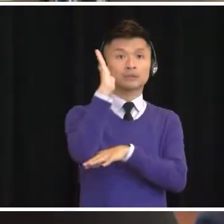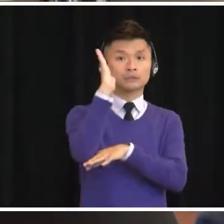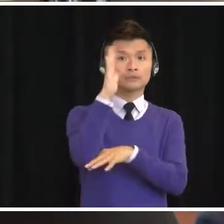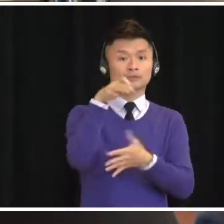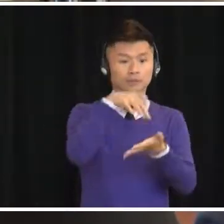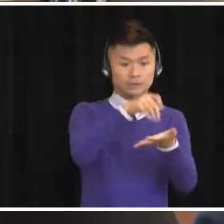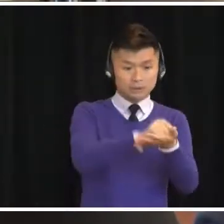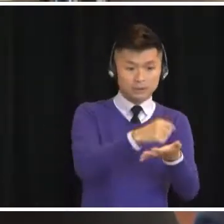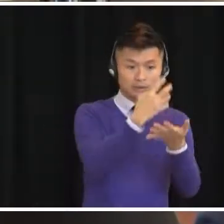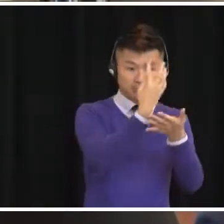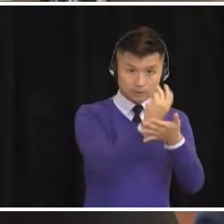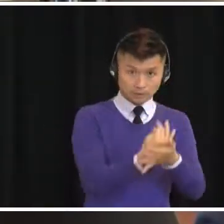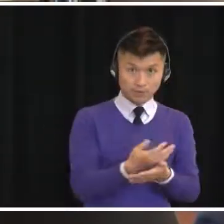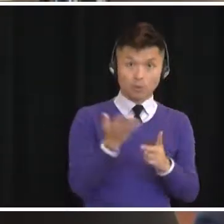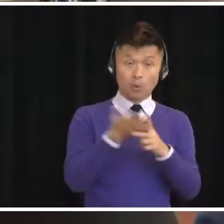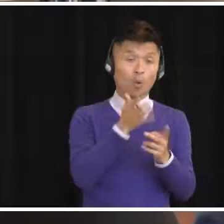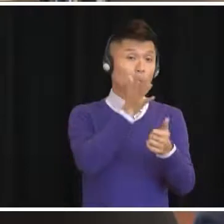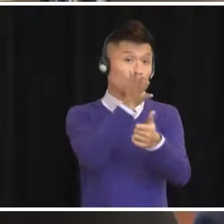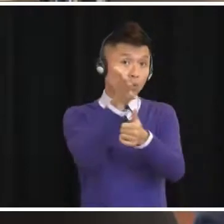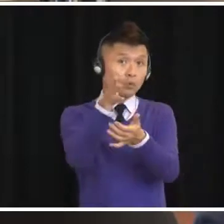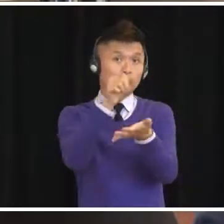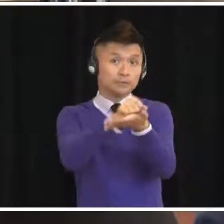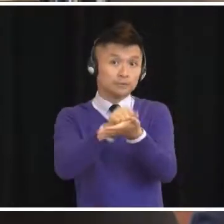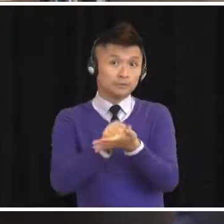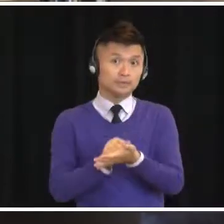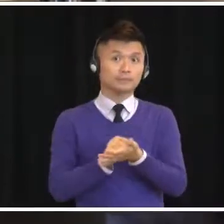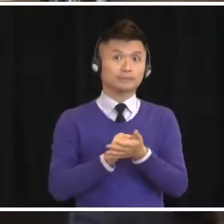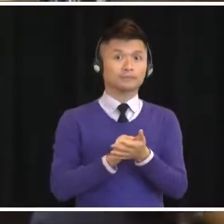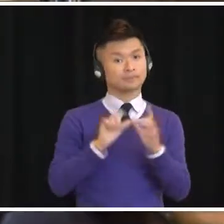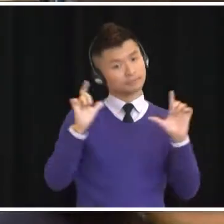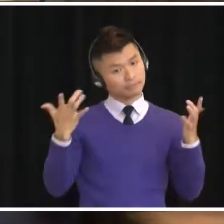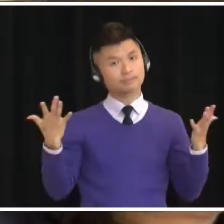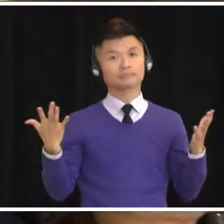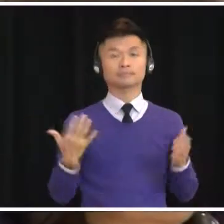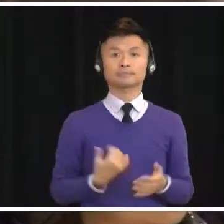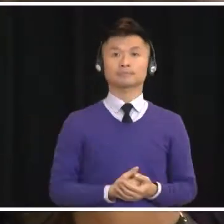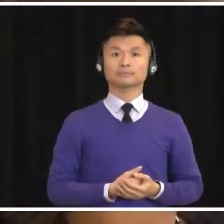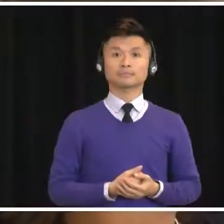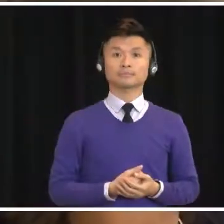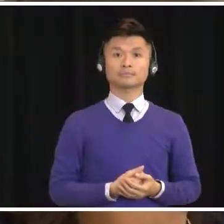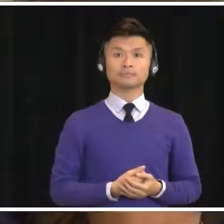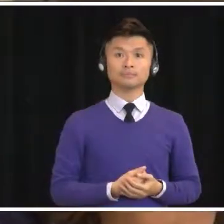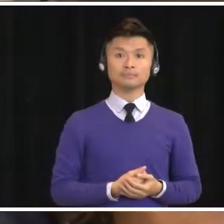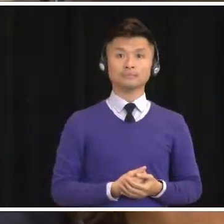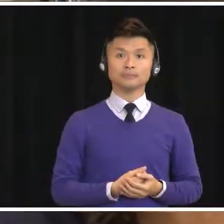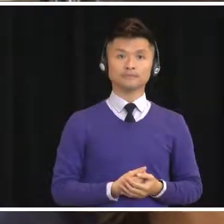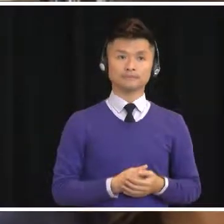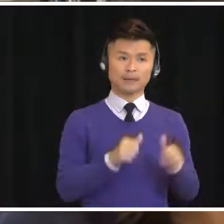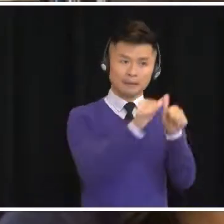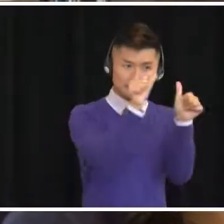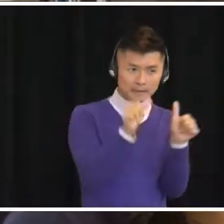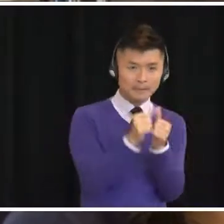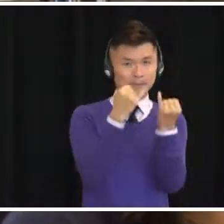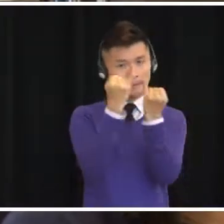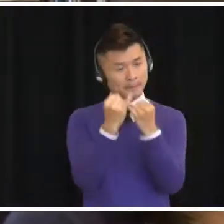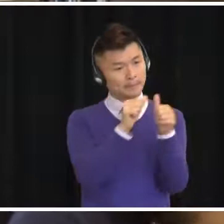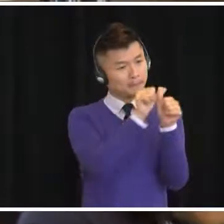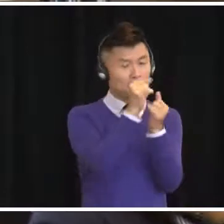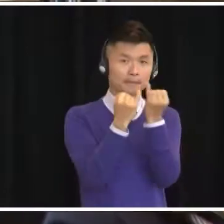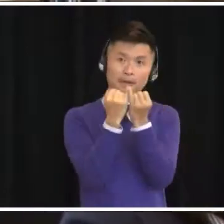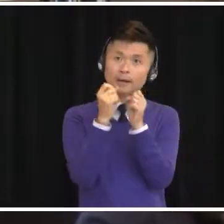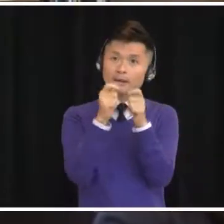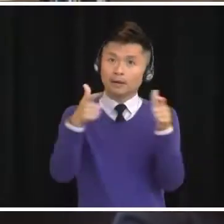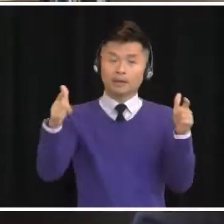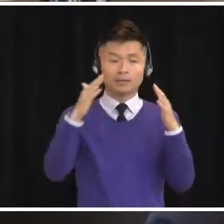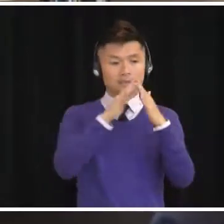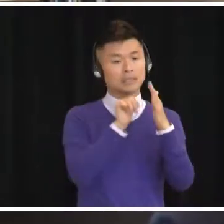Usually, we can conduct a survey, or there will be registry information that